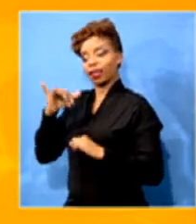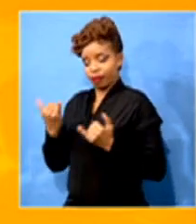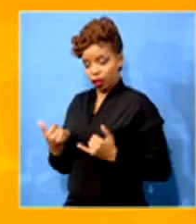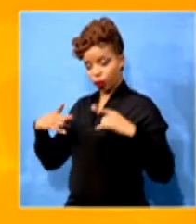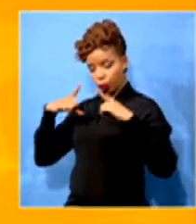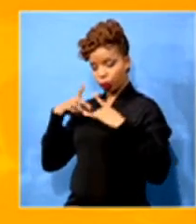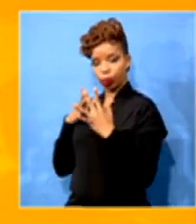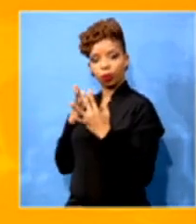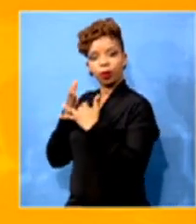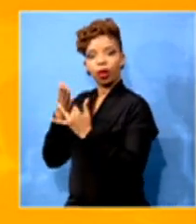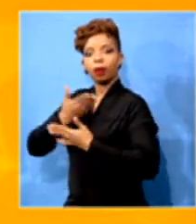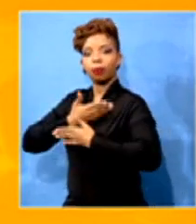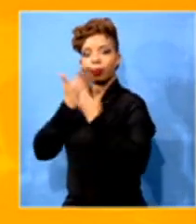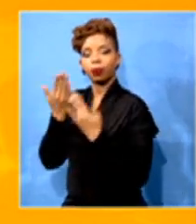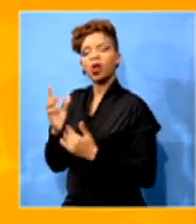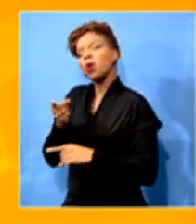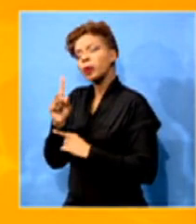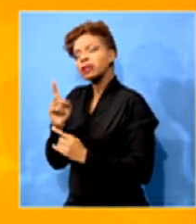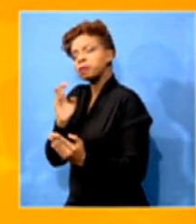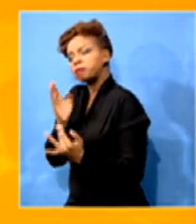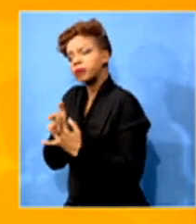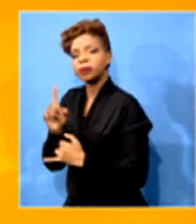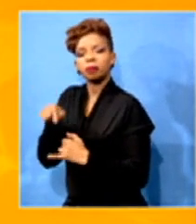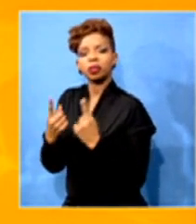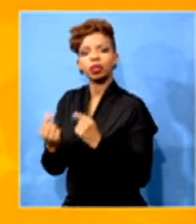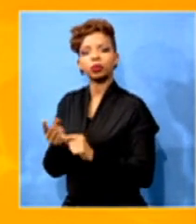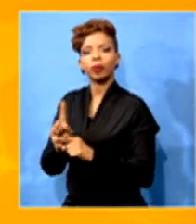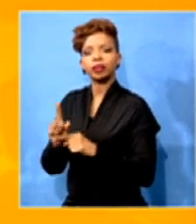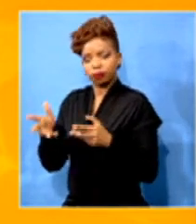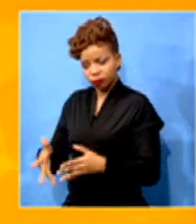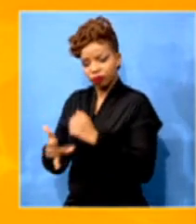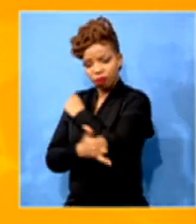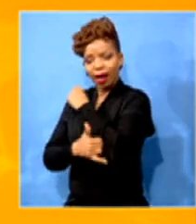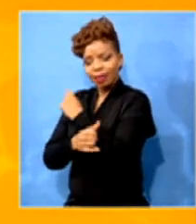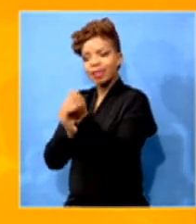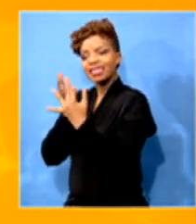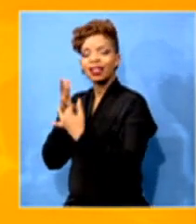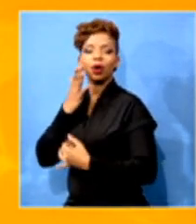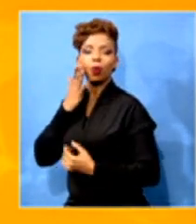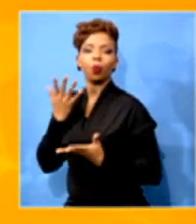those interventions that we need to take as a country, and when do we need to take them?